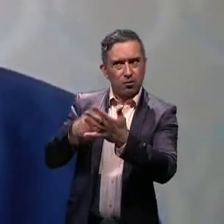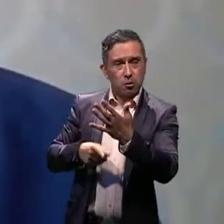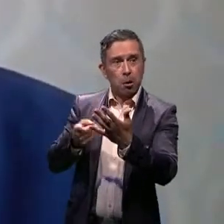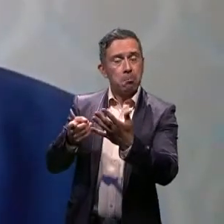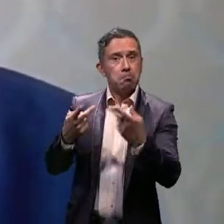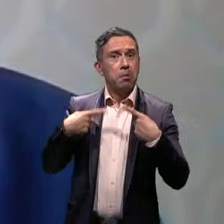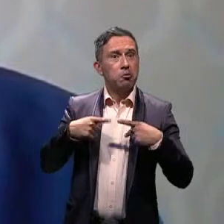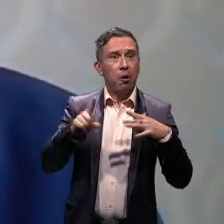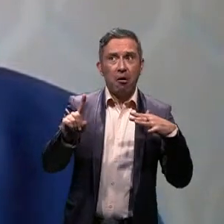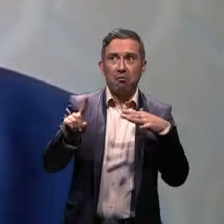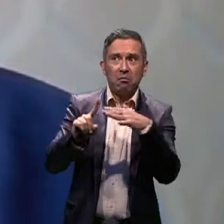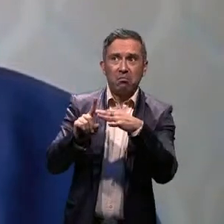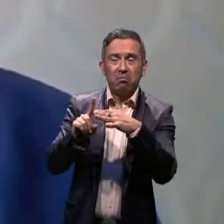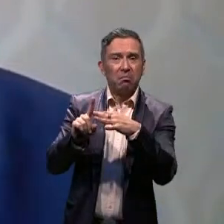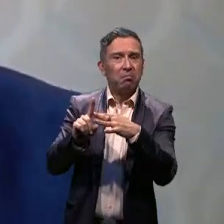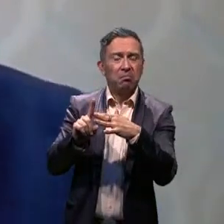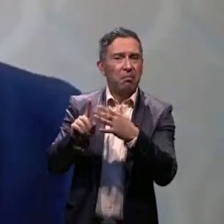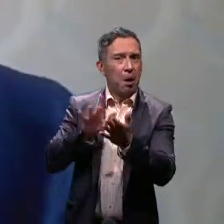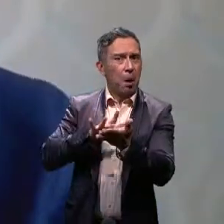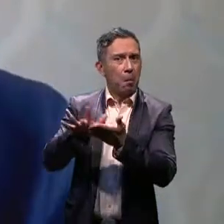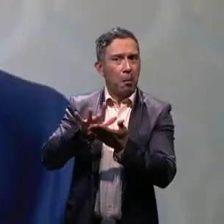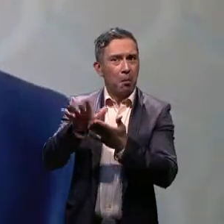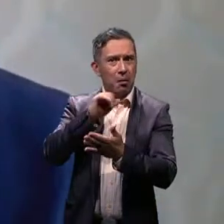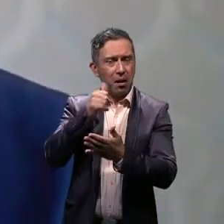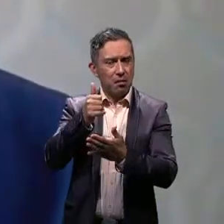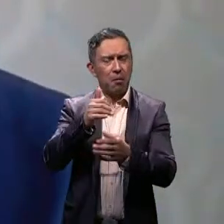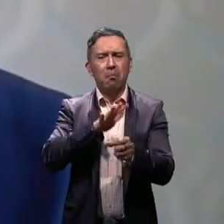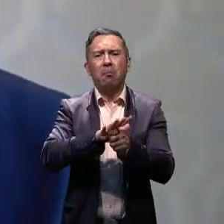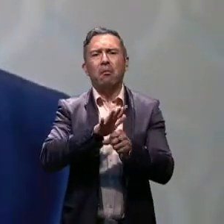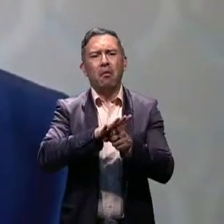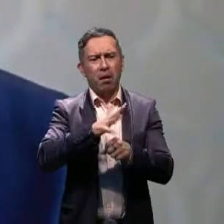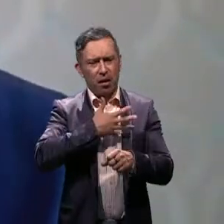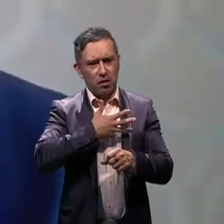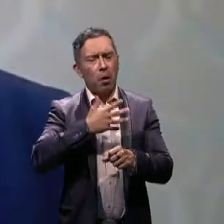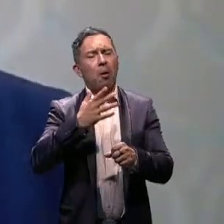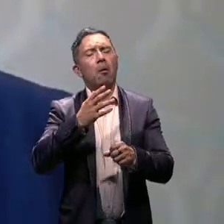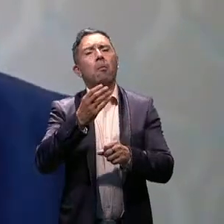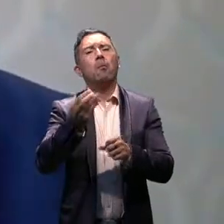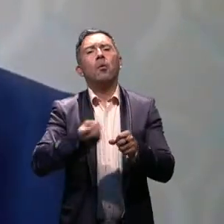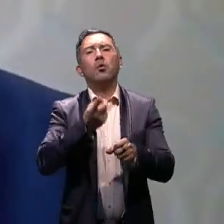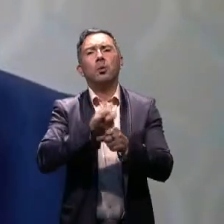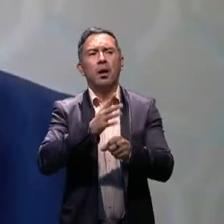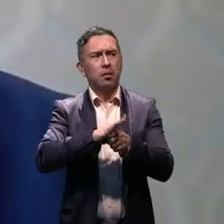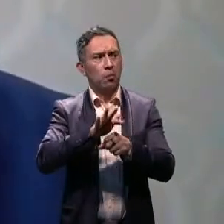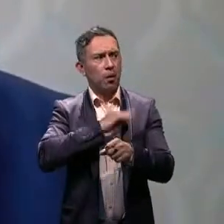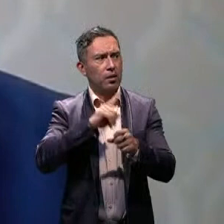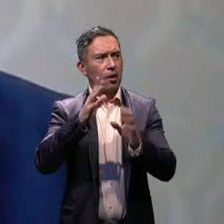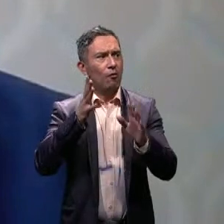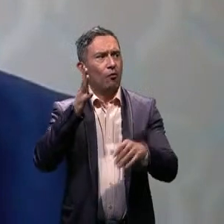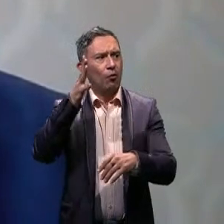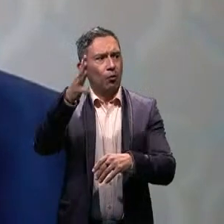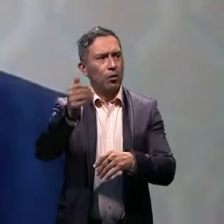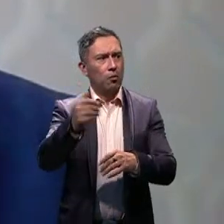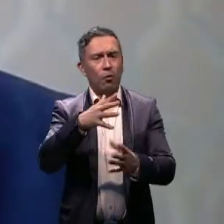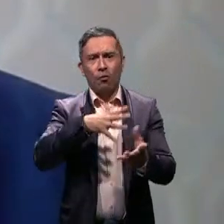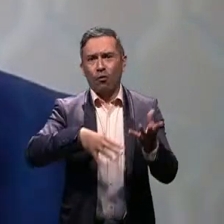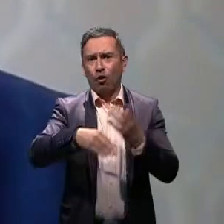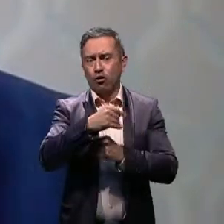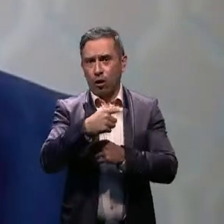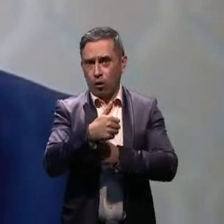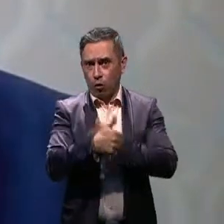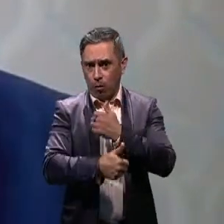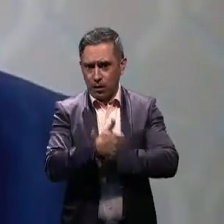wanted didn't have the necessary support. But there is an opportunity later on because there was a